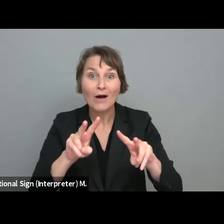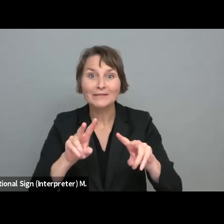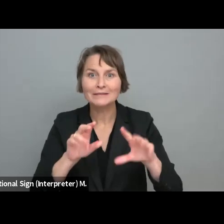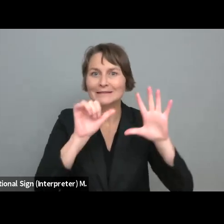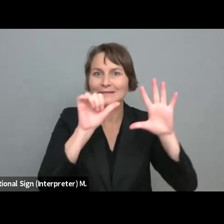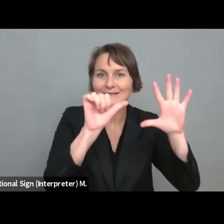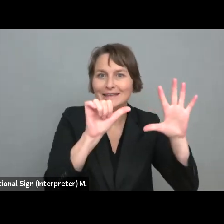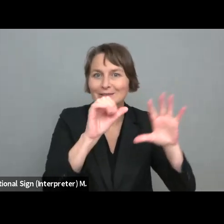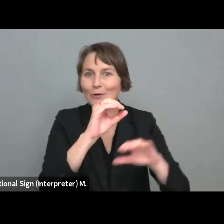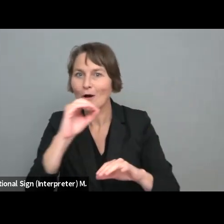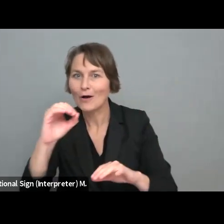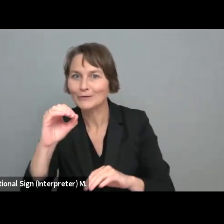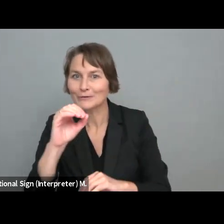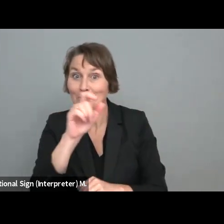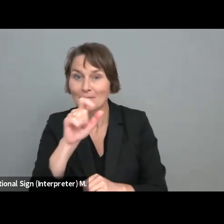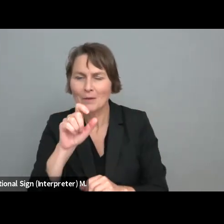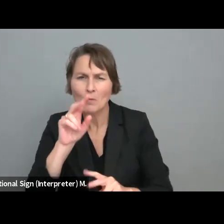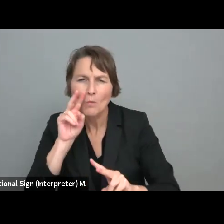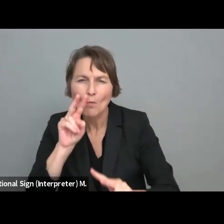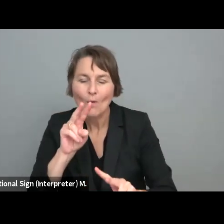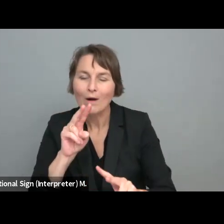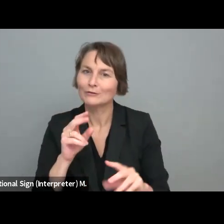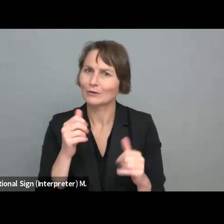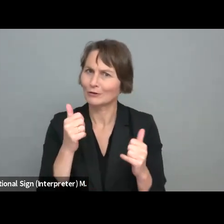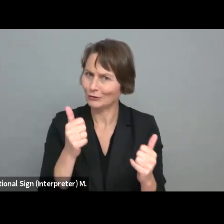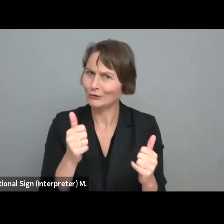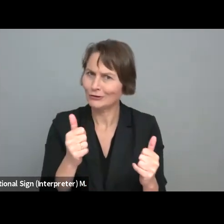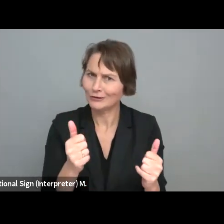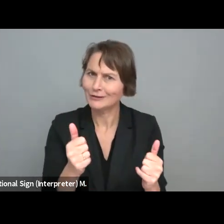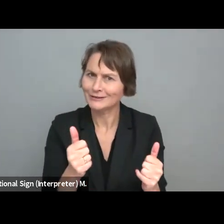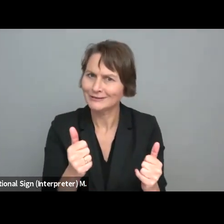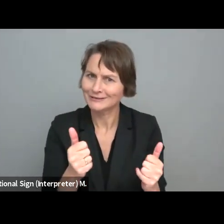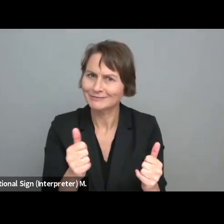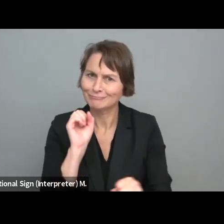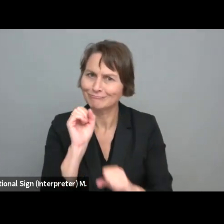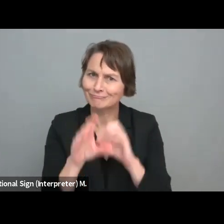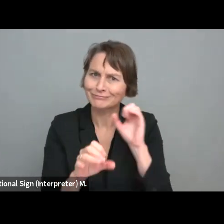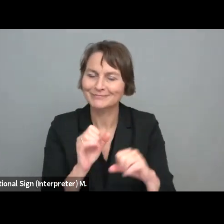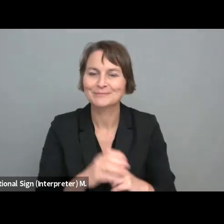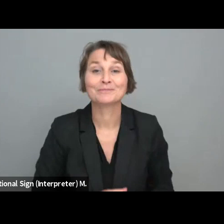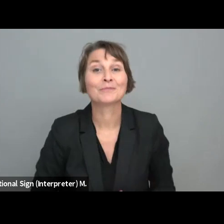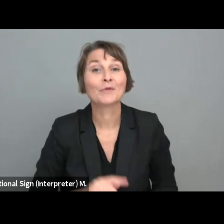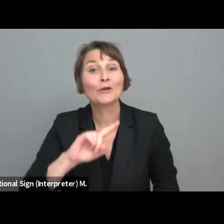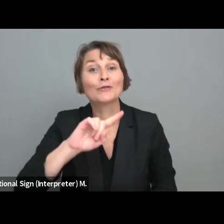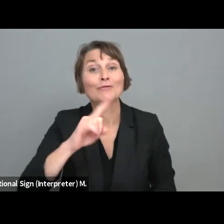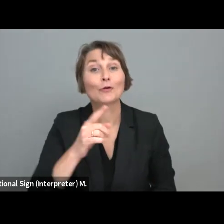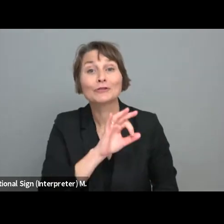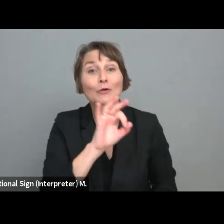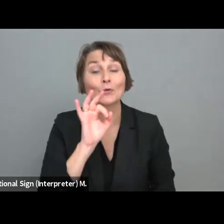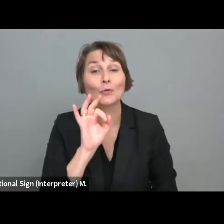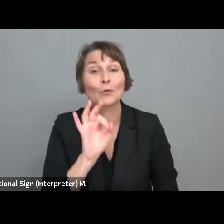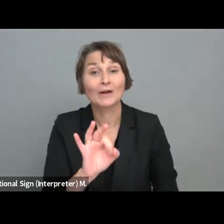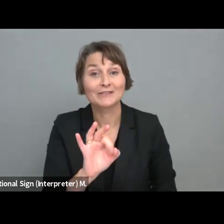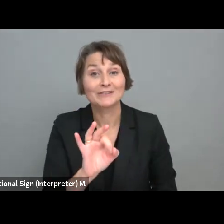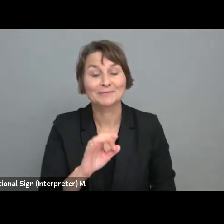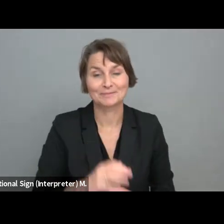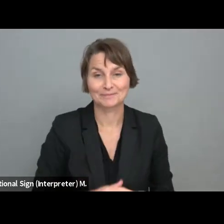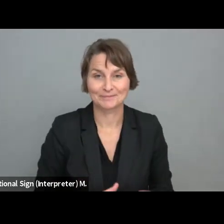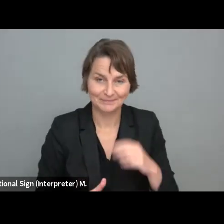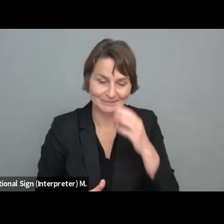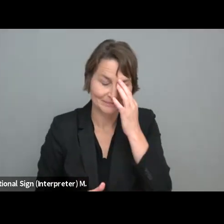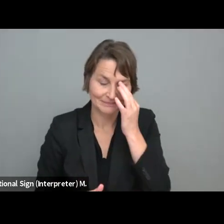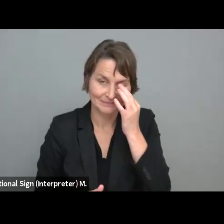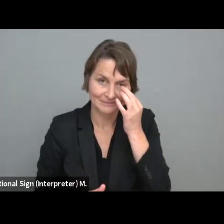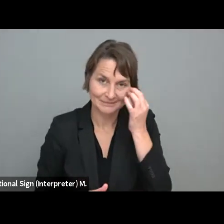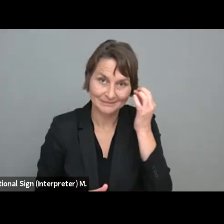good sample to use. So let me come to the first question in our conversation. And I'm going to take the first